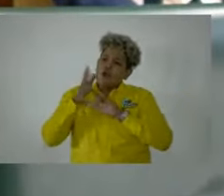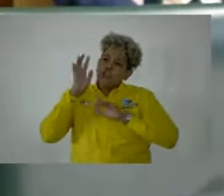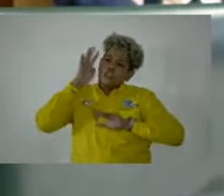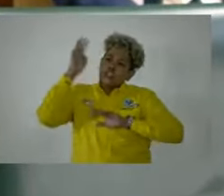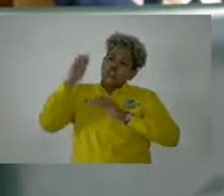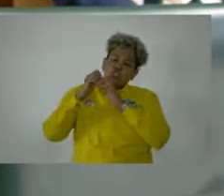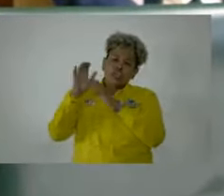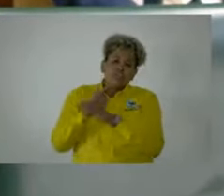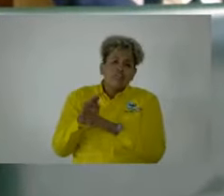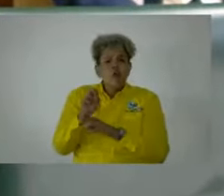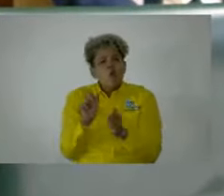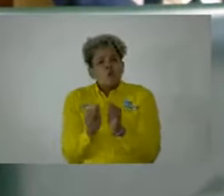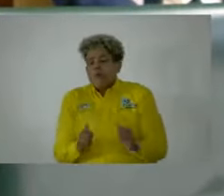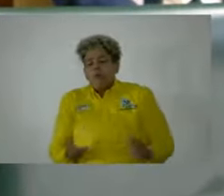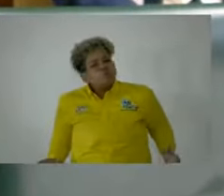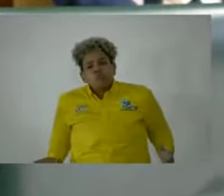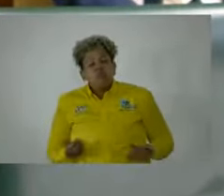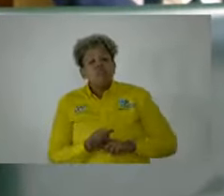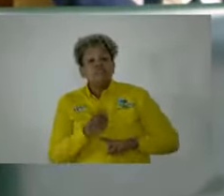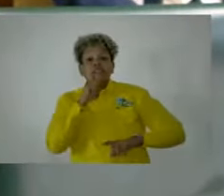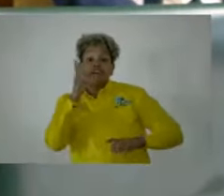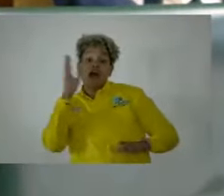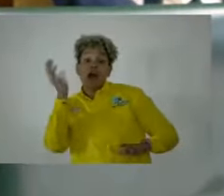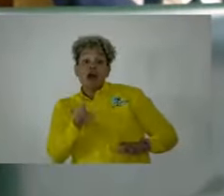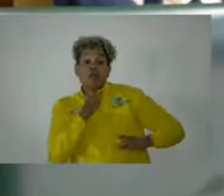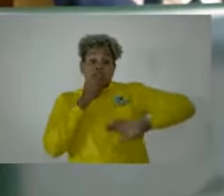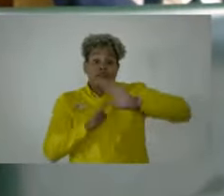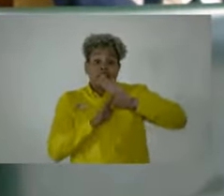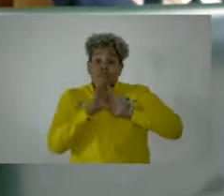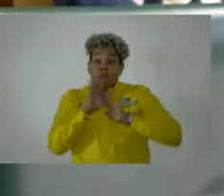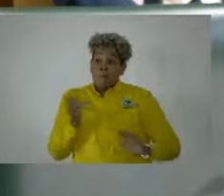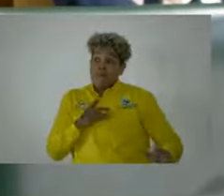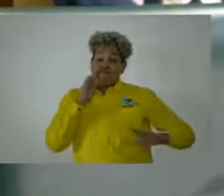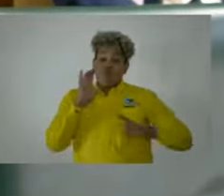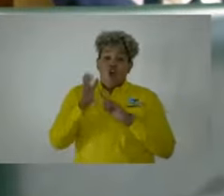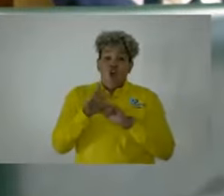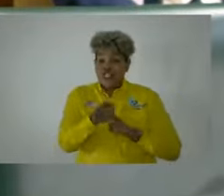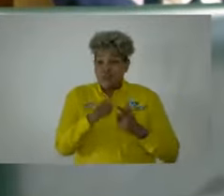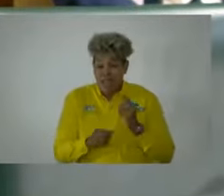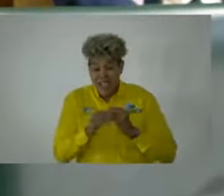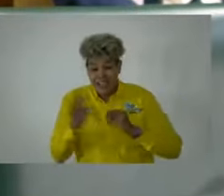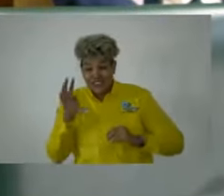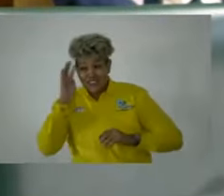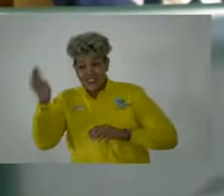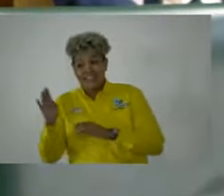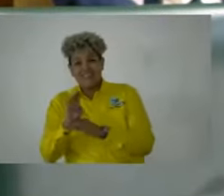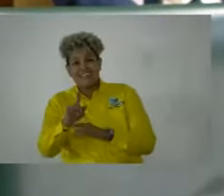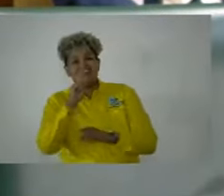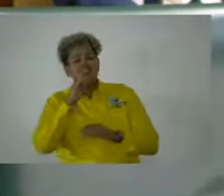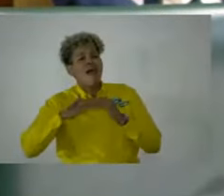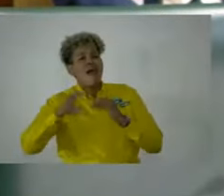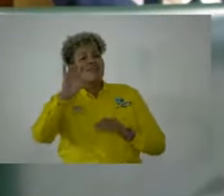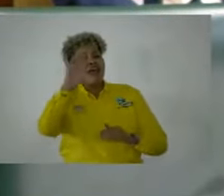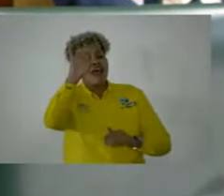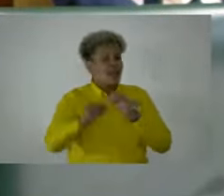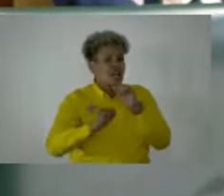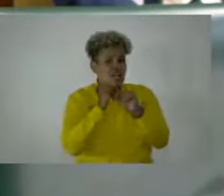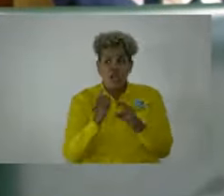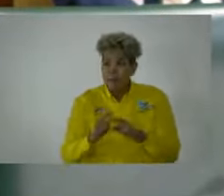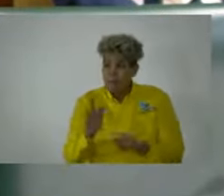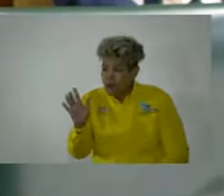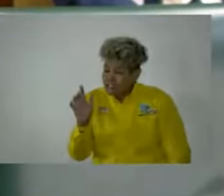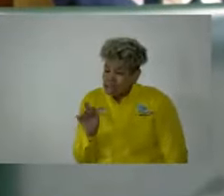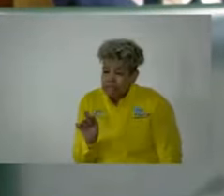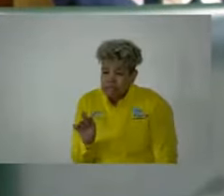creative industries or sports. The absence of a development plan for culture and the creative industries after 8 years and the